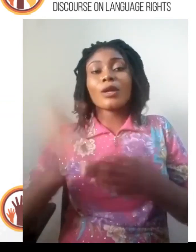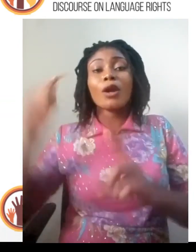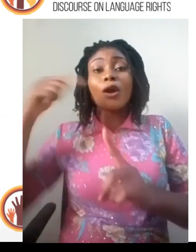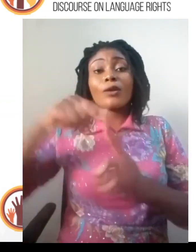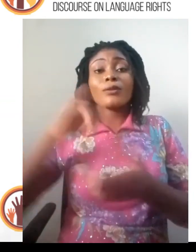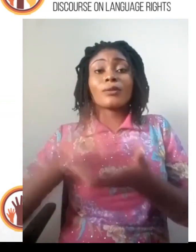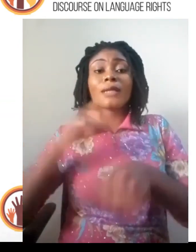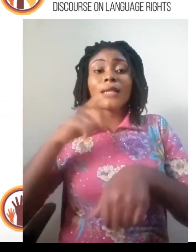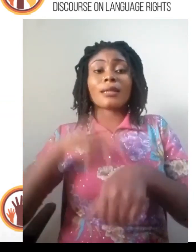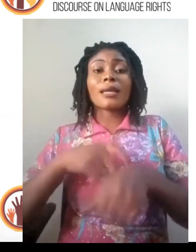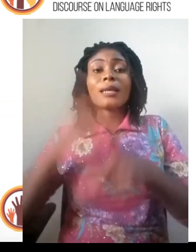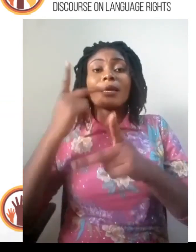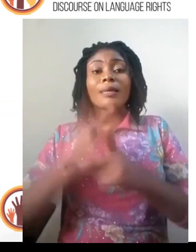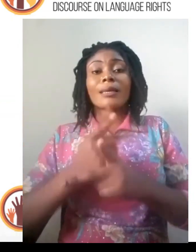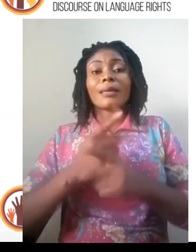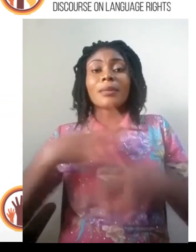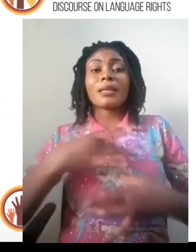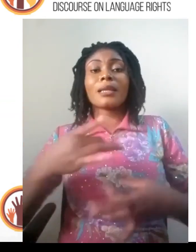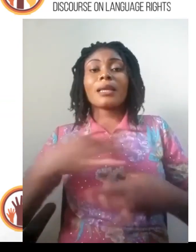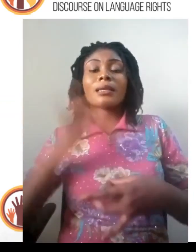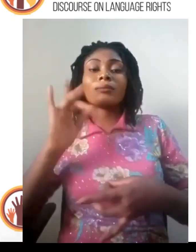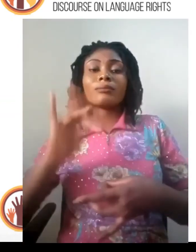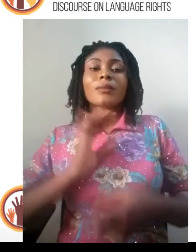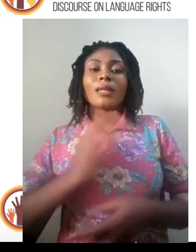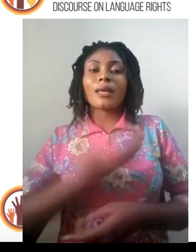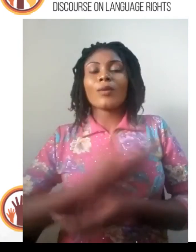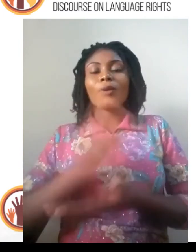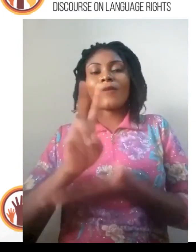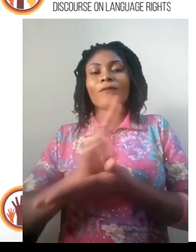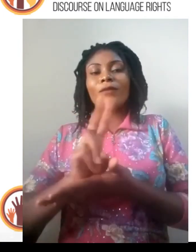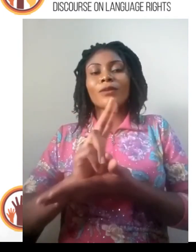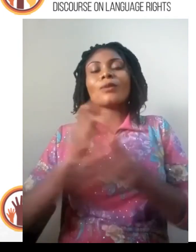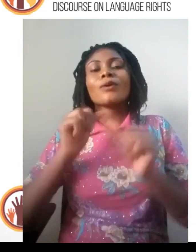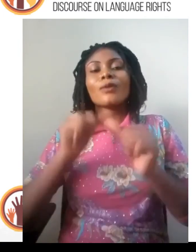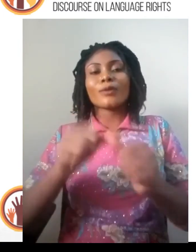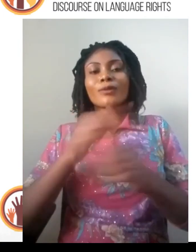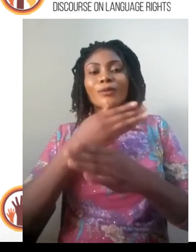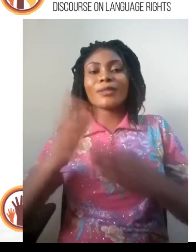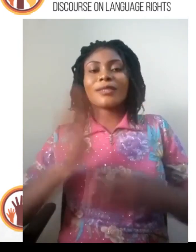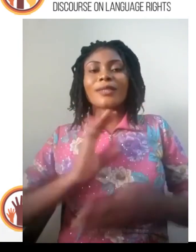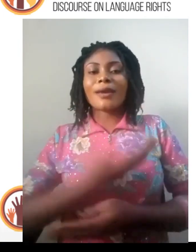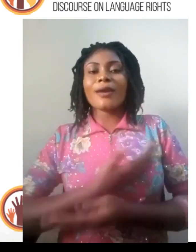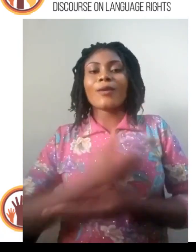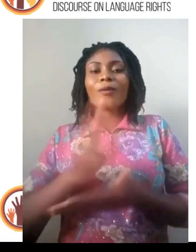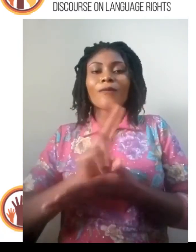videos. Keep sharing our videos. See you next week. Bye.